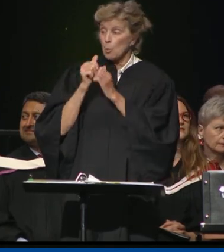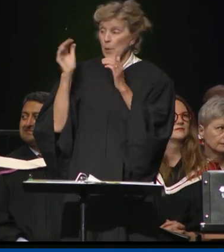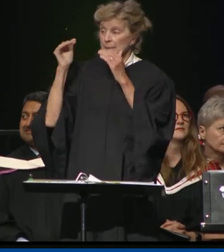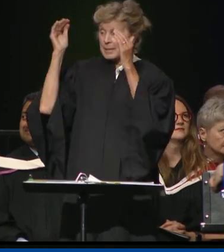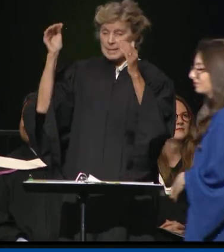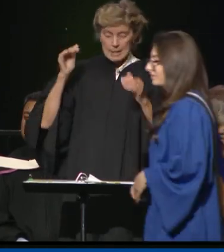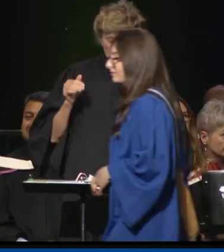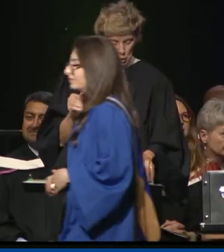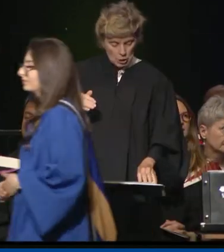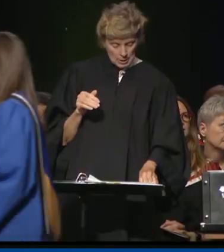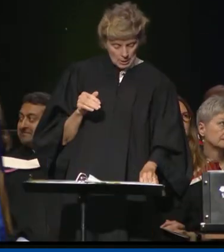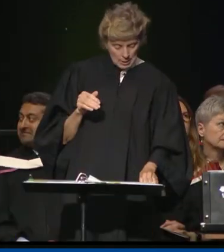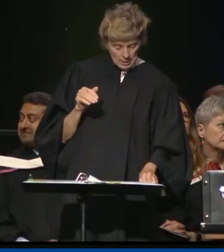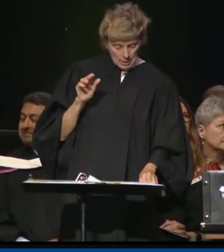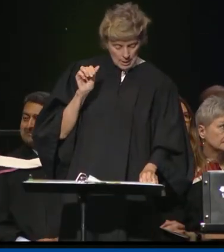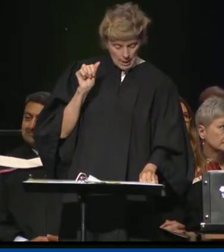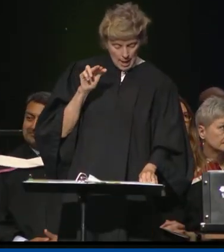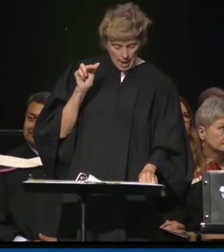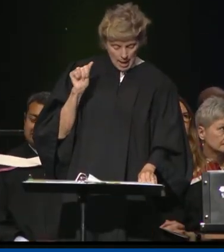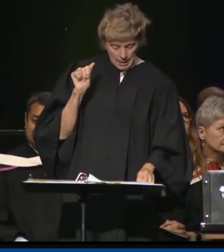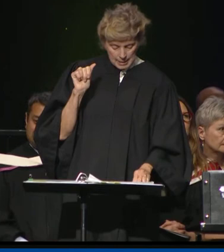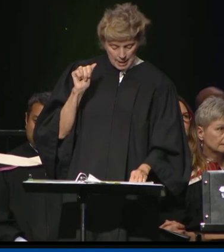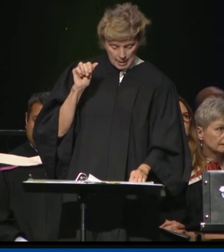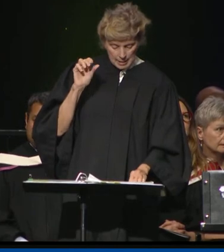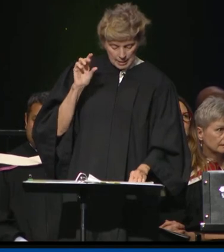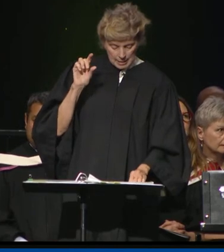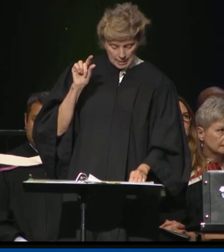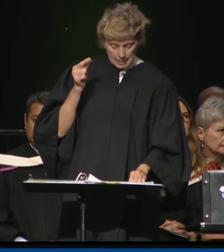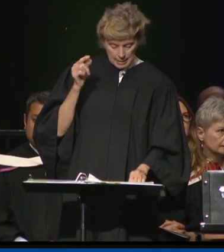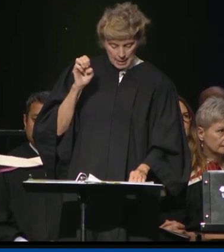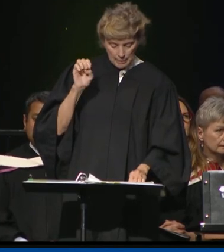Annie Garabedian, with distinction.